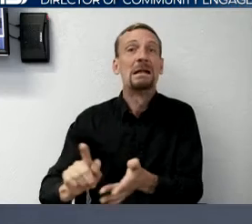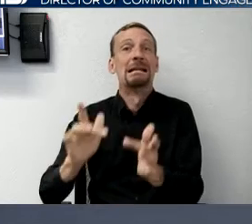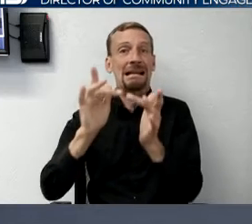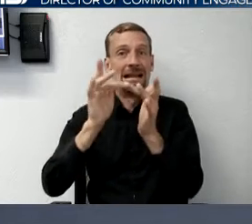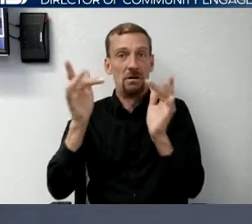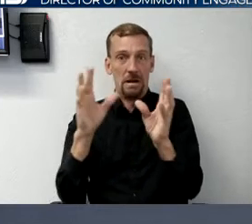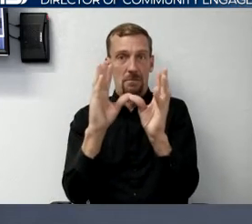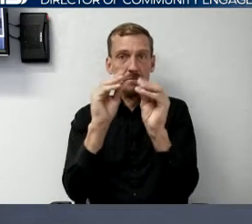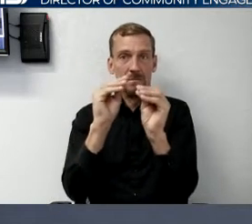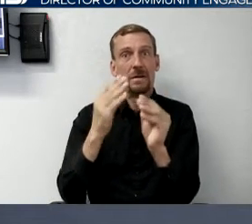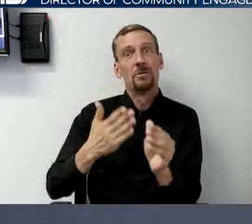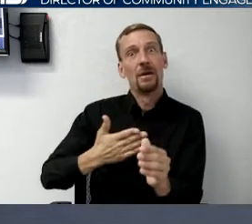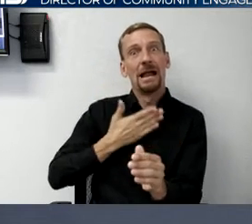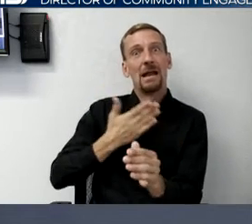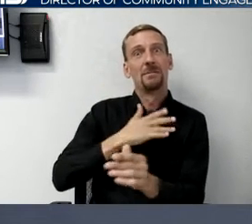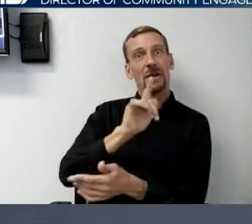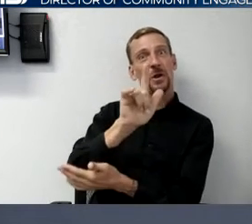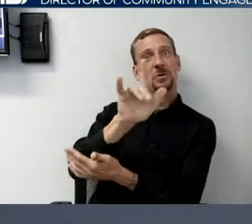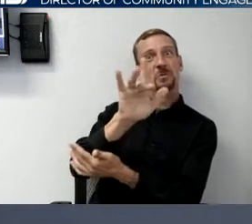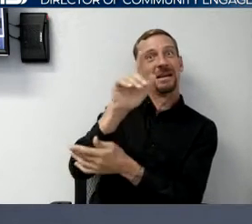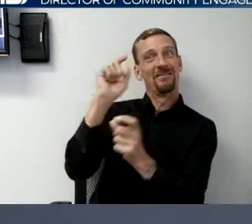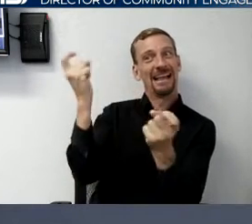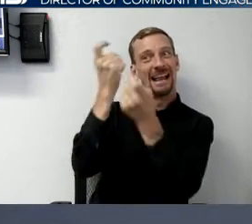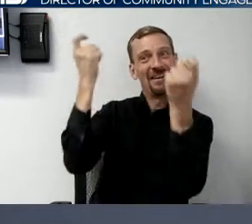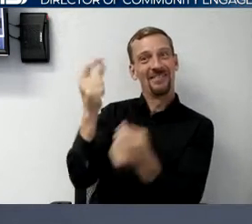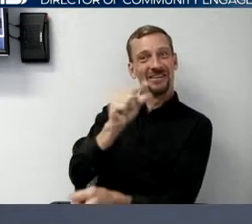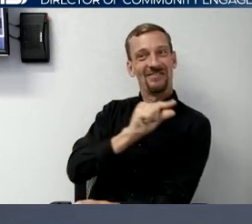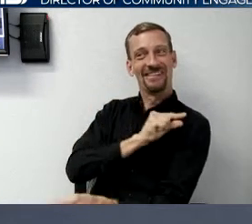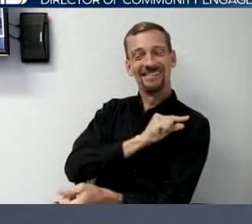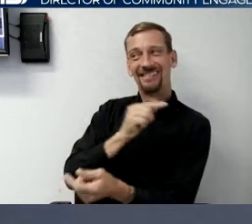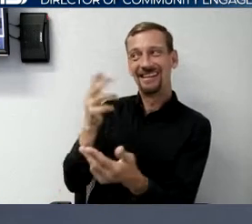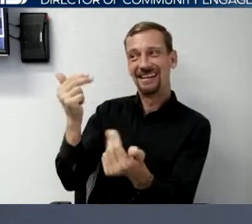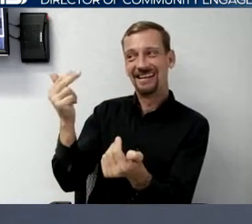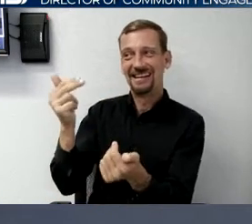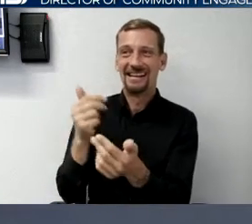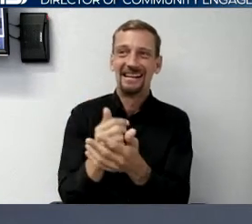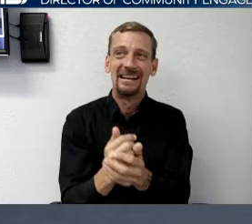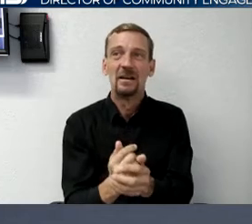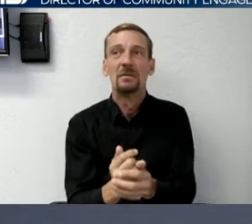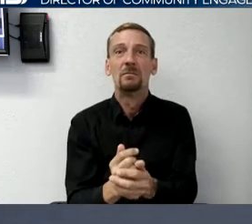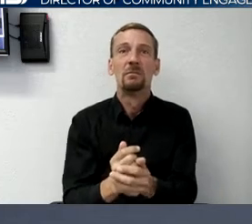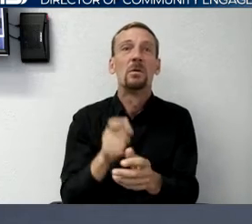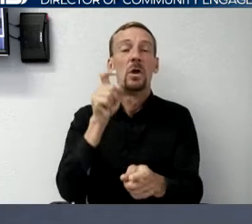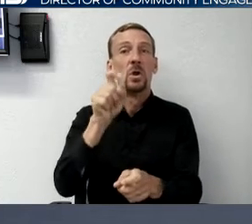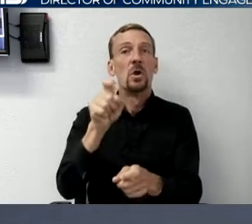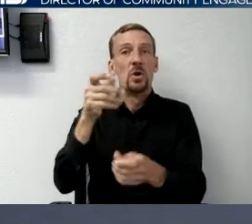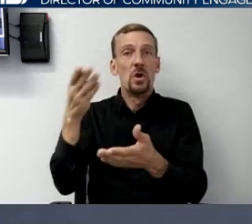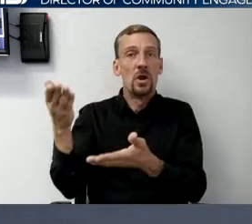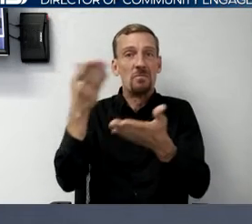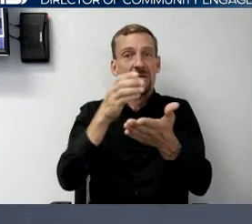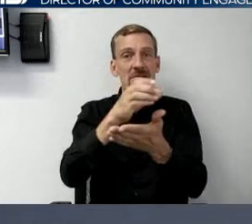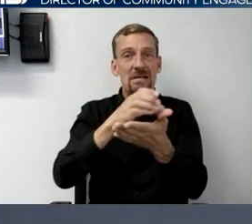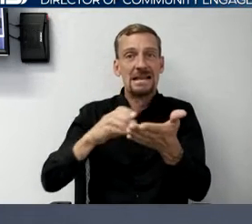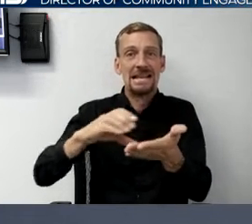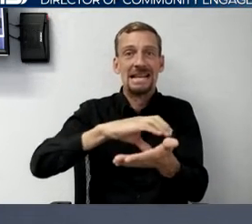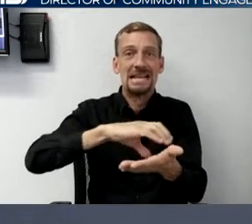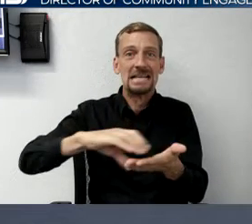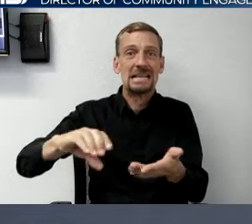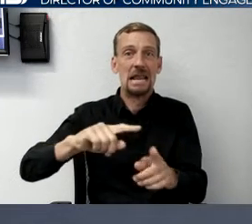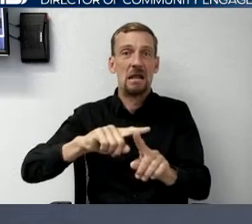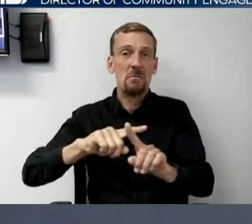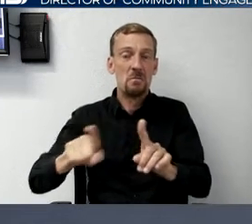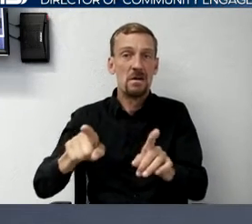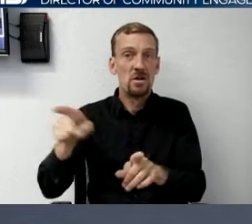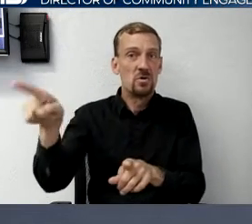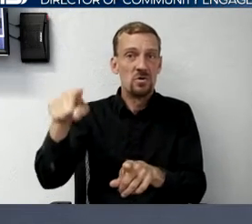Gary, happy 25th anniversary. I think this is the silver anniversary, so we should have brought cake, but as many of you can